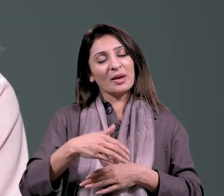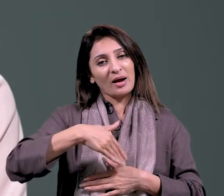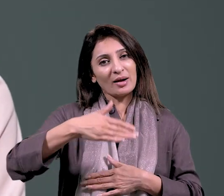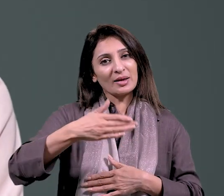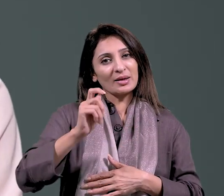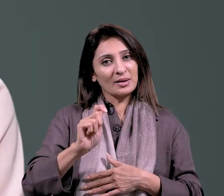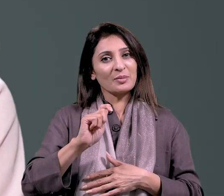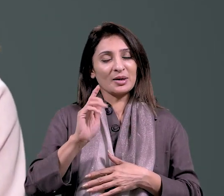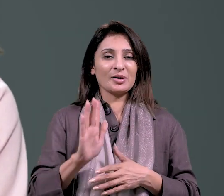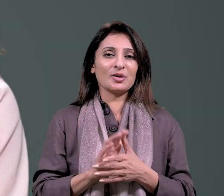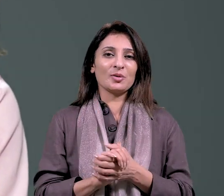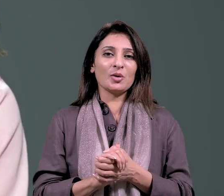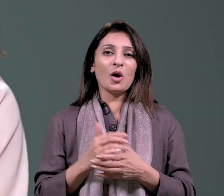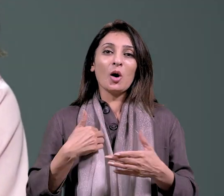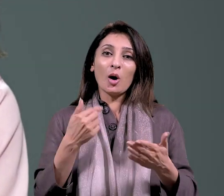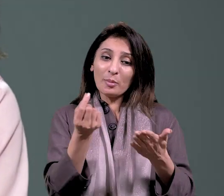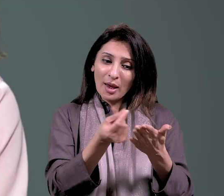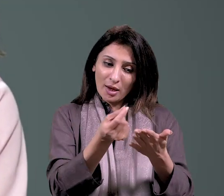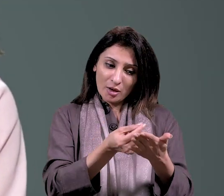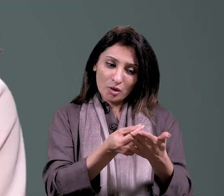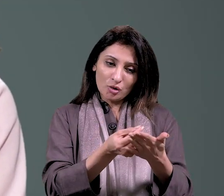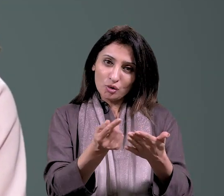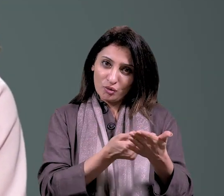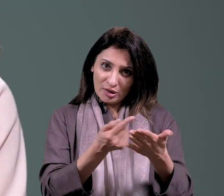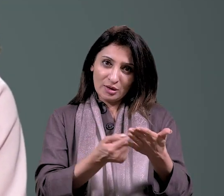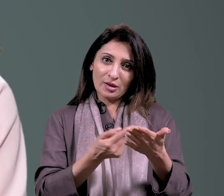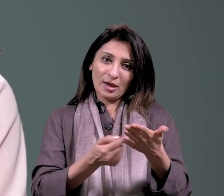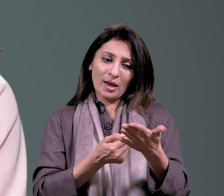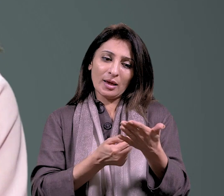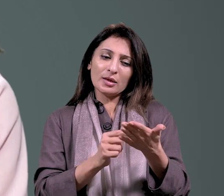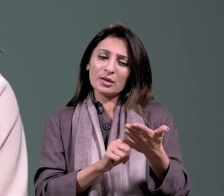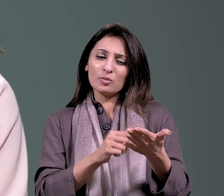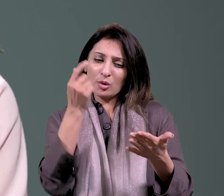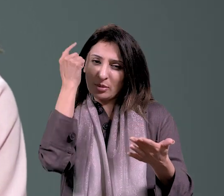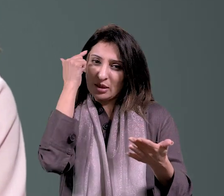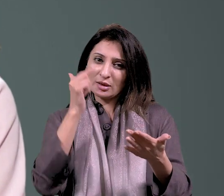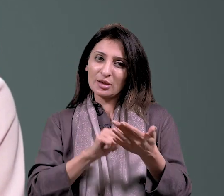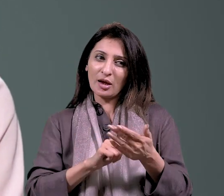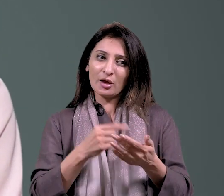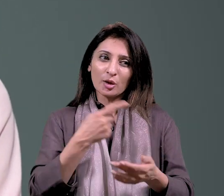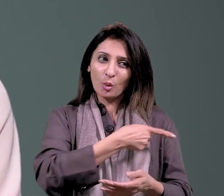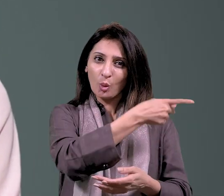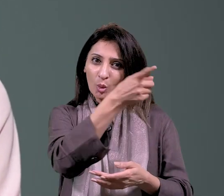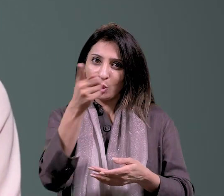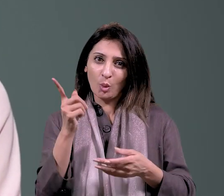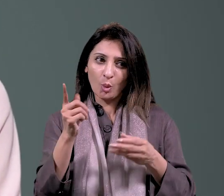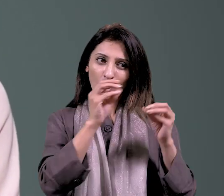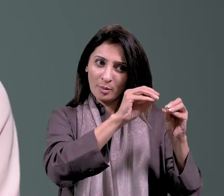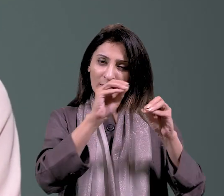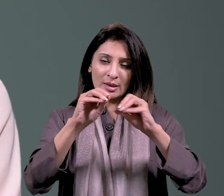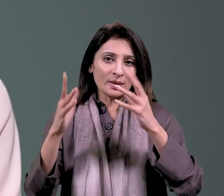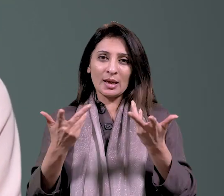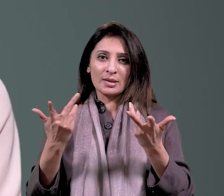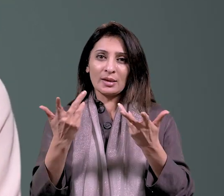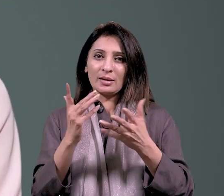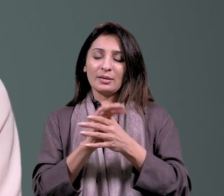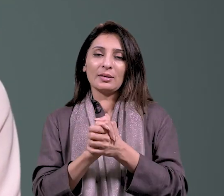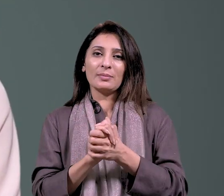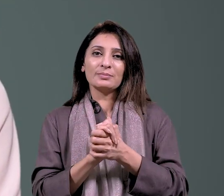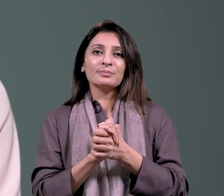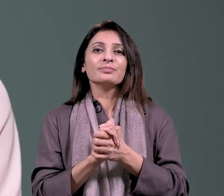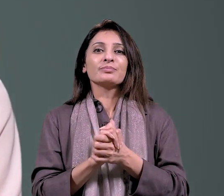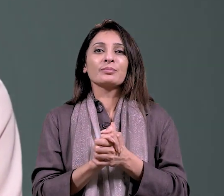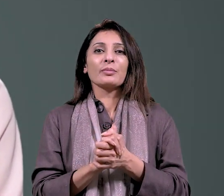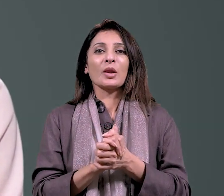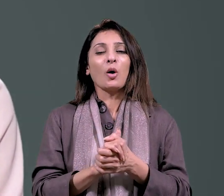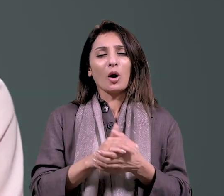Reading also gives me tips on how to write for other people. For example, if I read a fantasy novel, I tend to